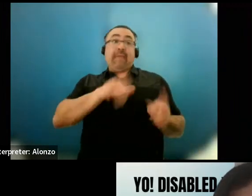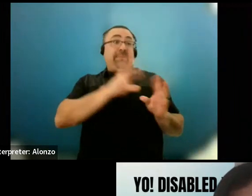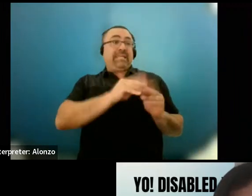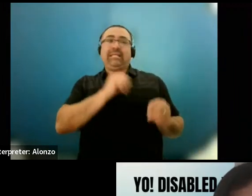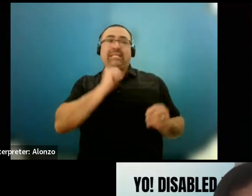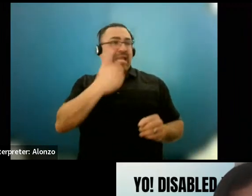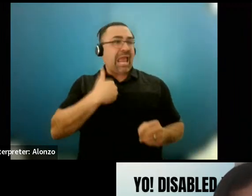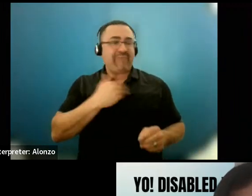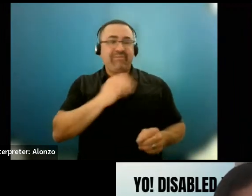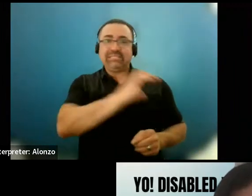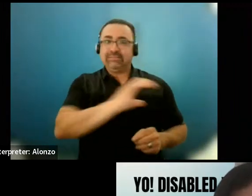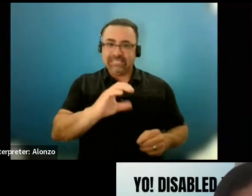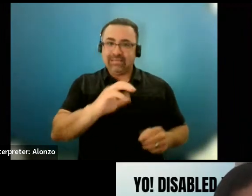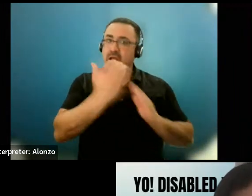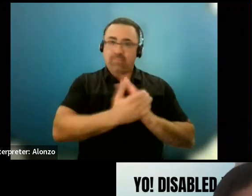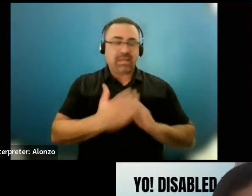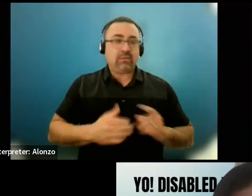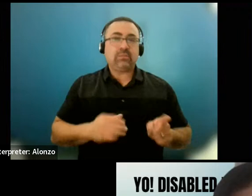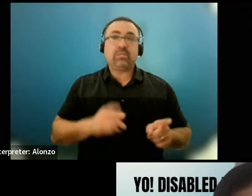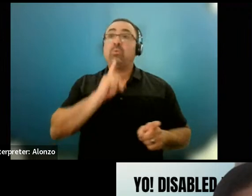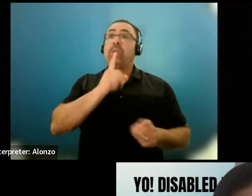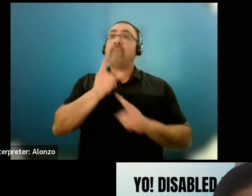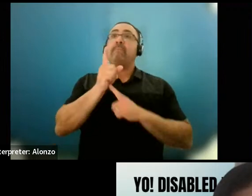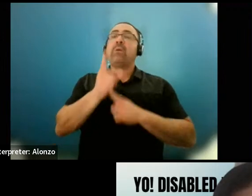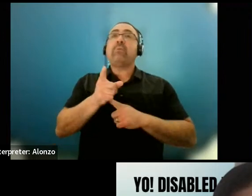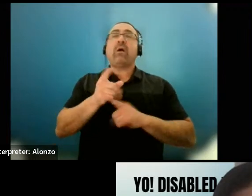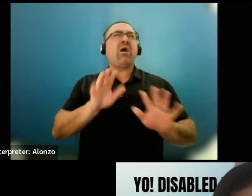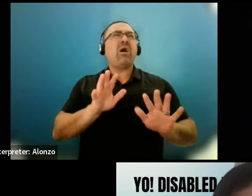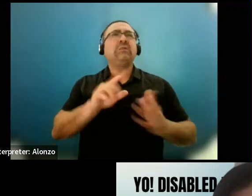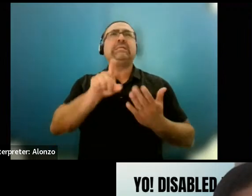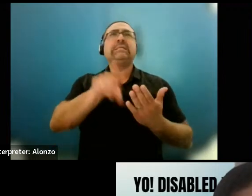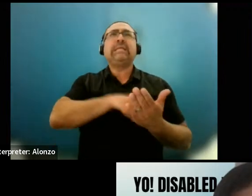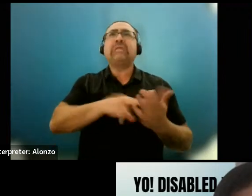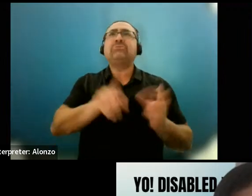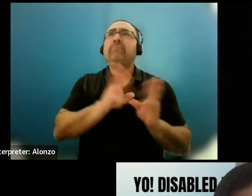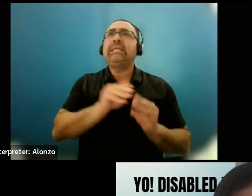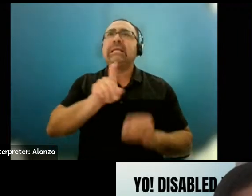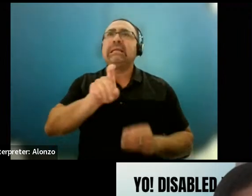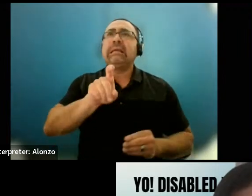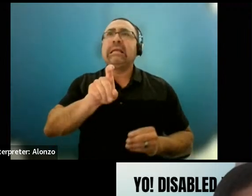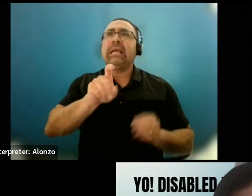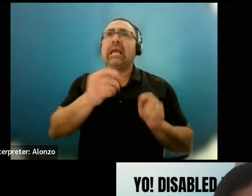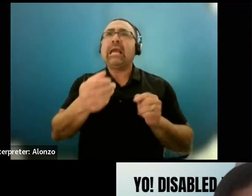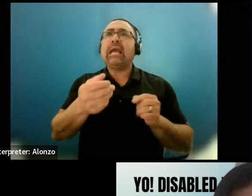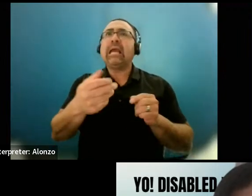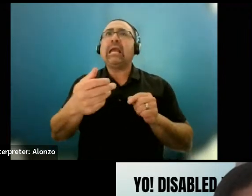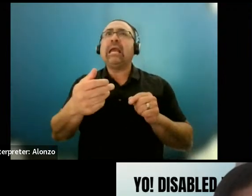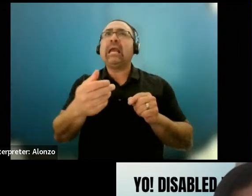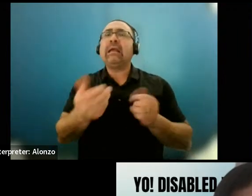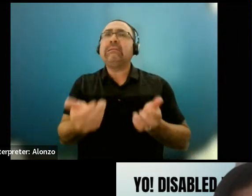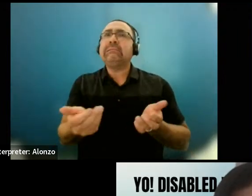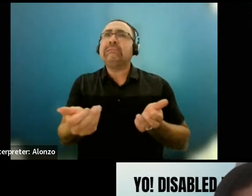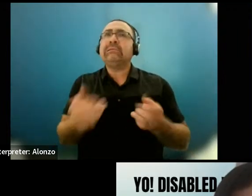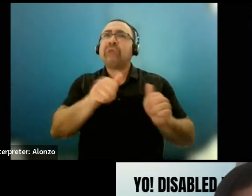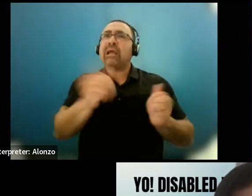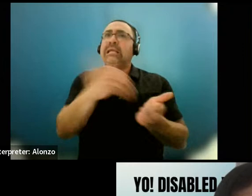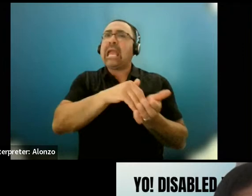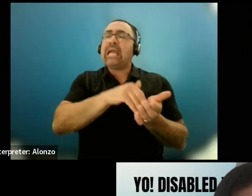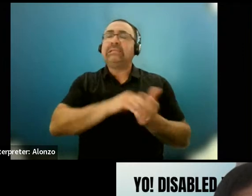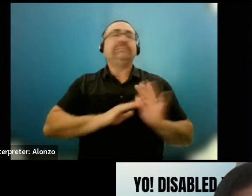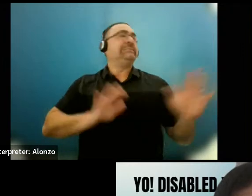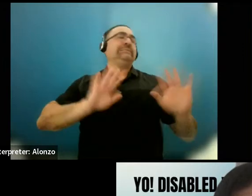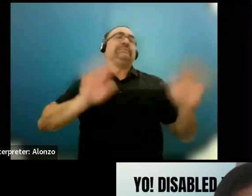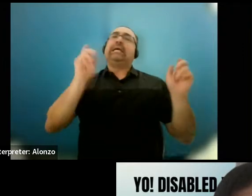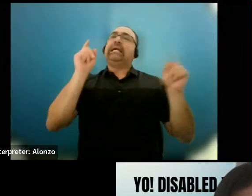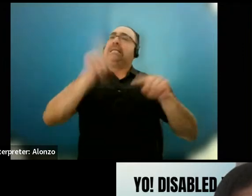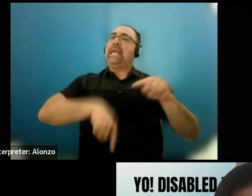And there's that real moment of, do I cancel the meeting and reset it? And I'm like, I can't do that. There's too